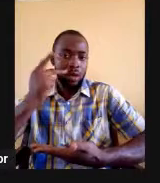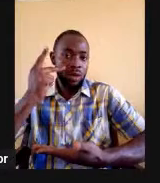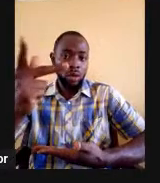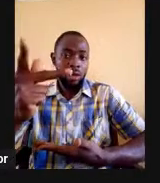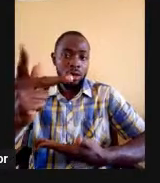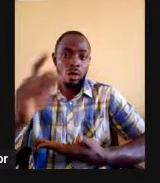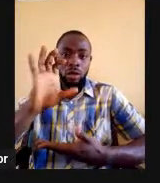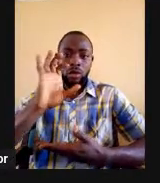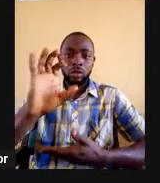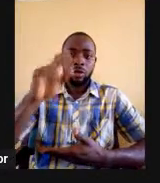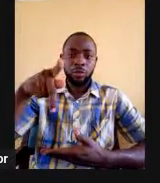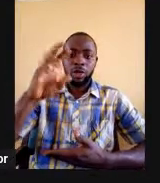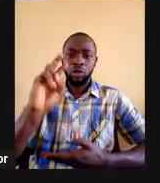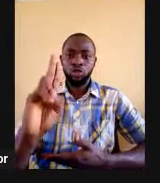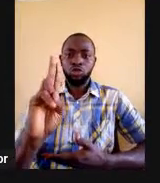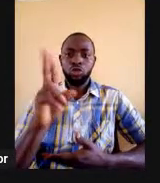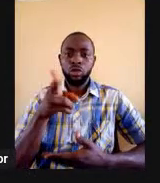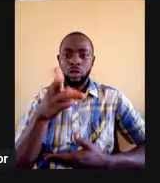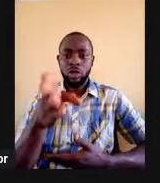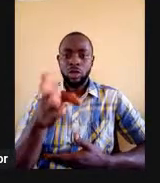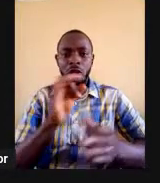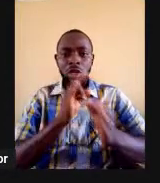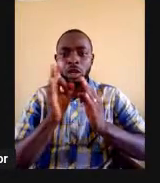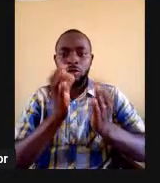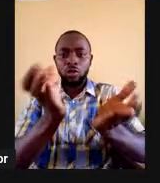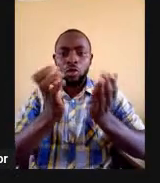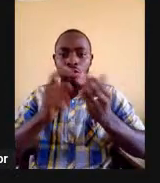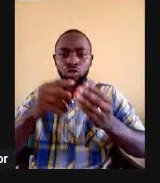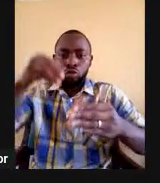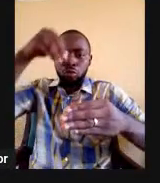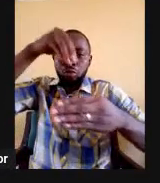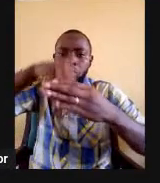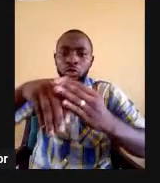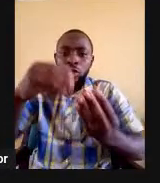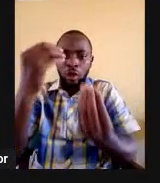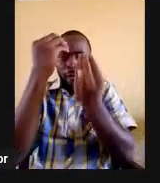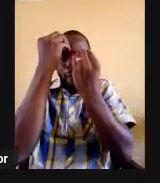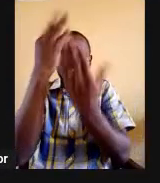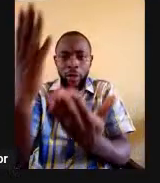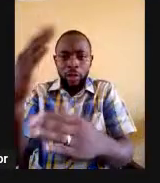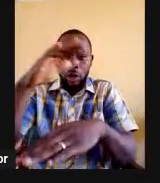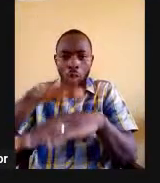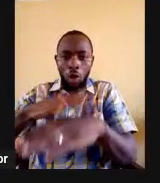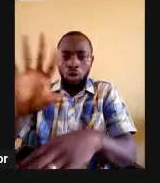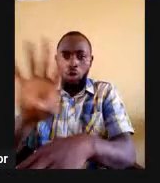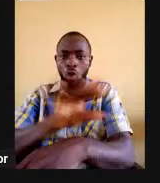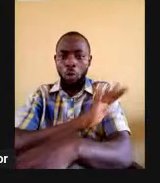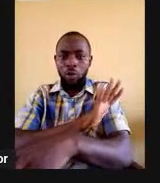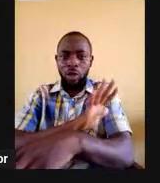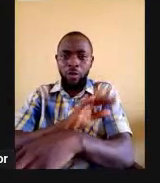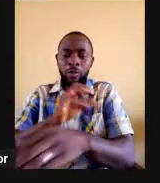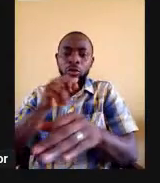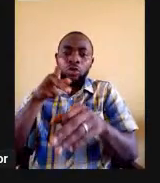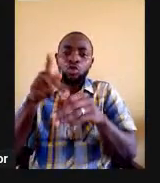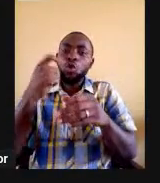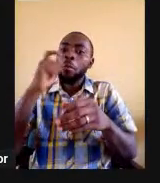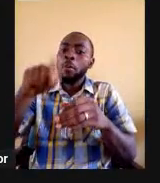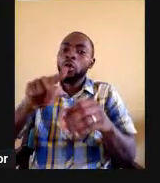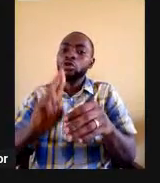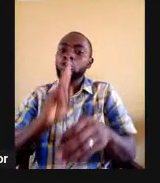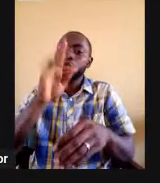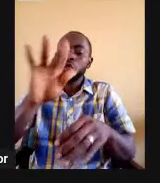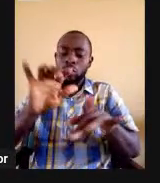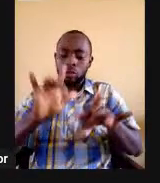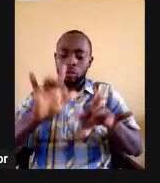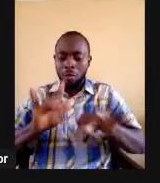So if you want to input an information into the computer system, you will use your keyboard to type the